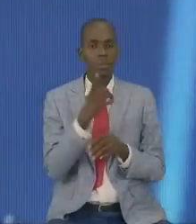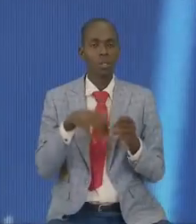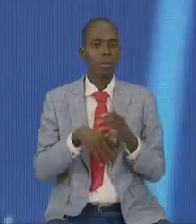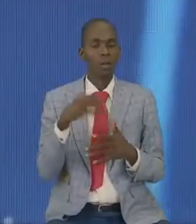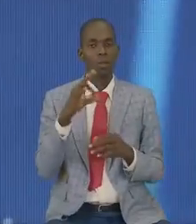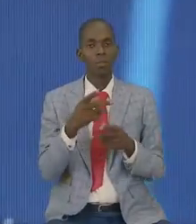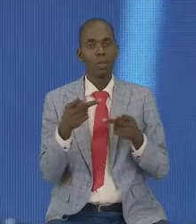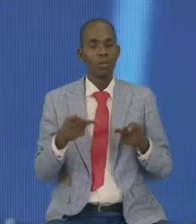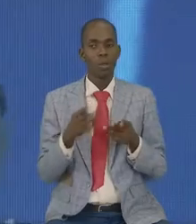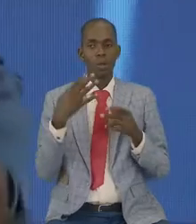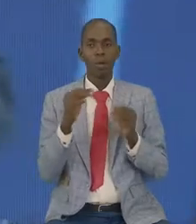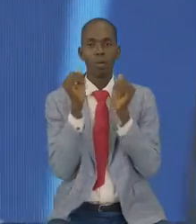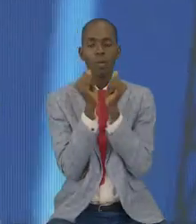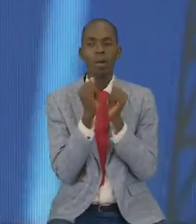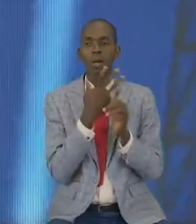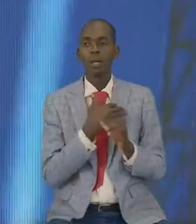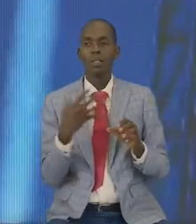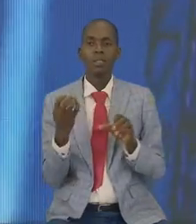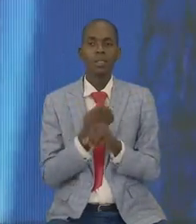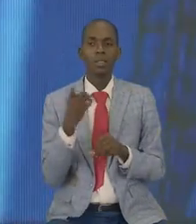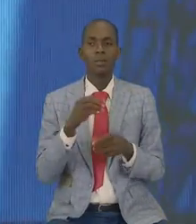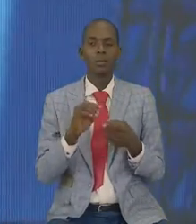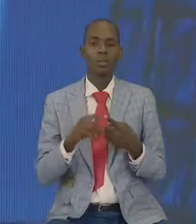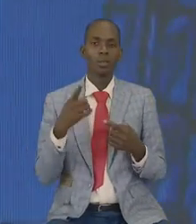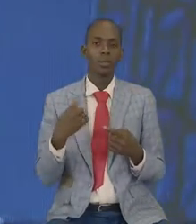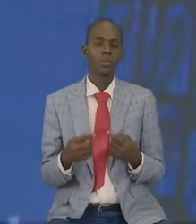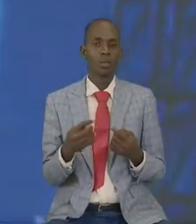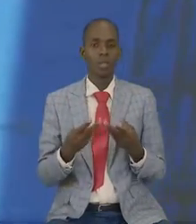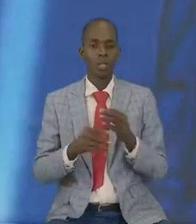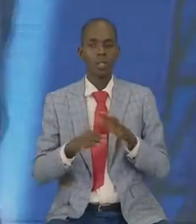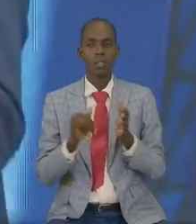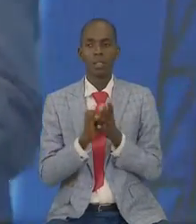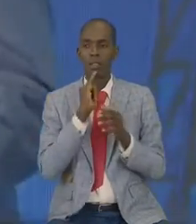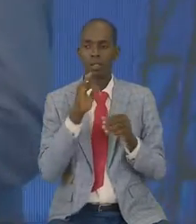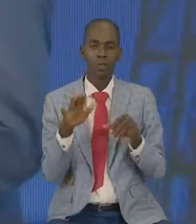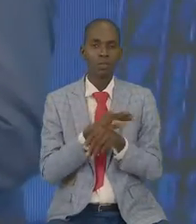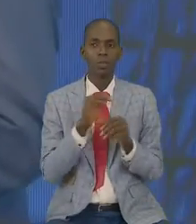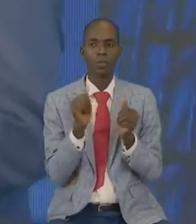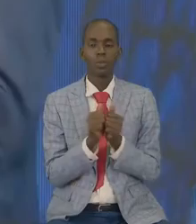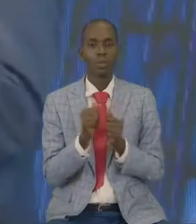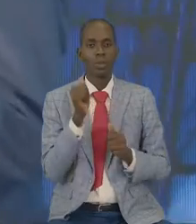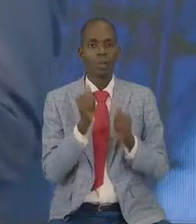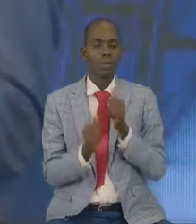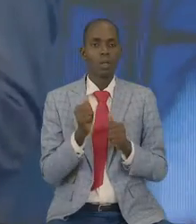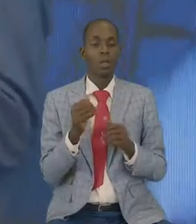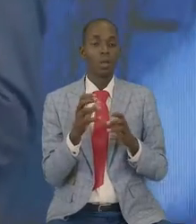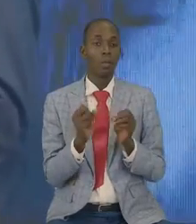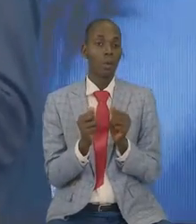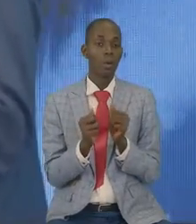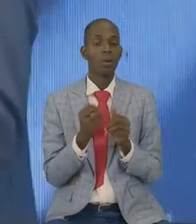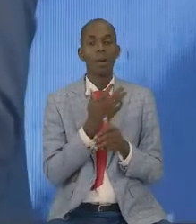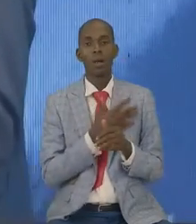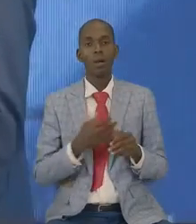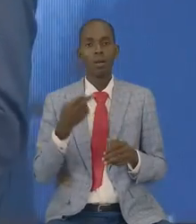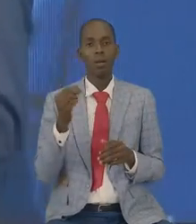and I'm taking them to the land flowing with milk and honey, Mara will not stop you. You know that's just a